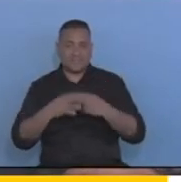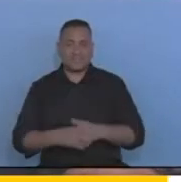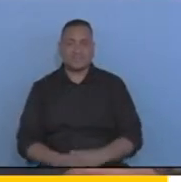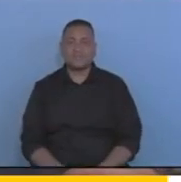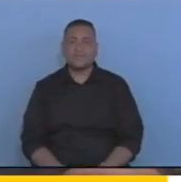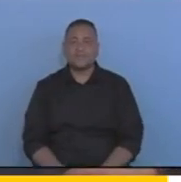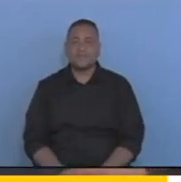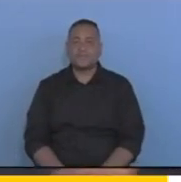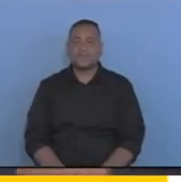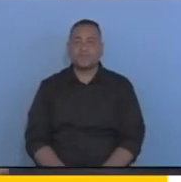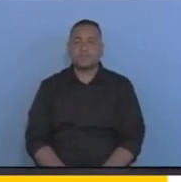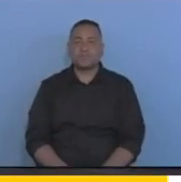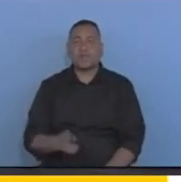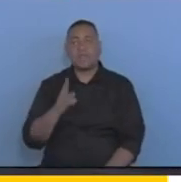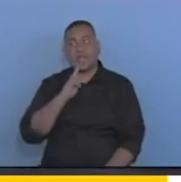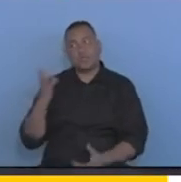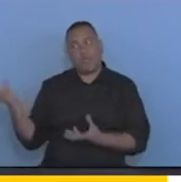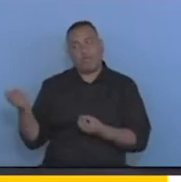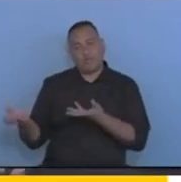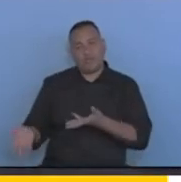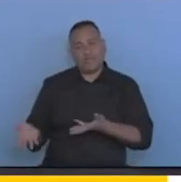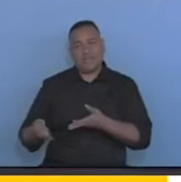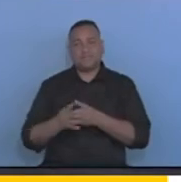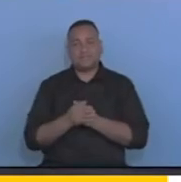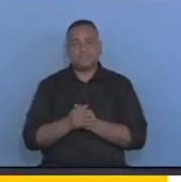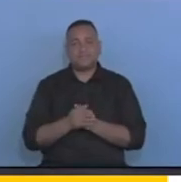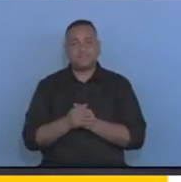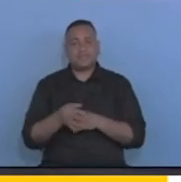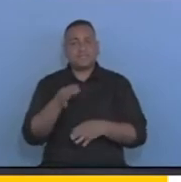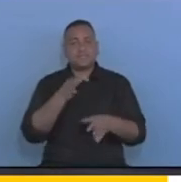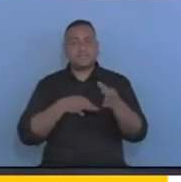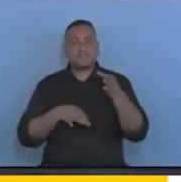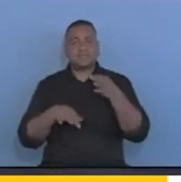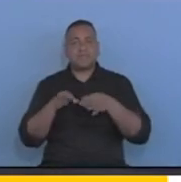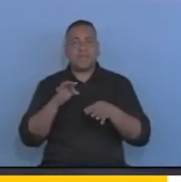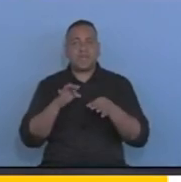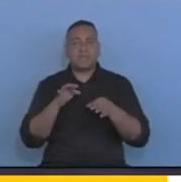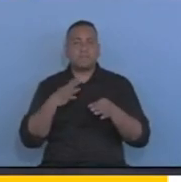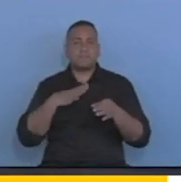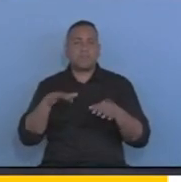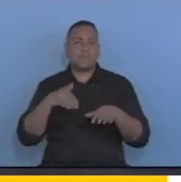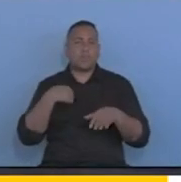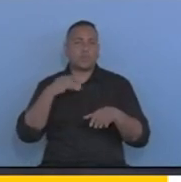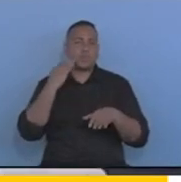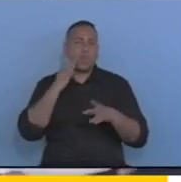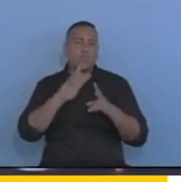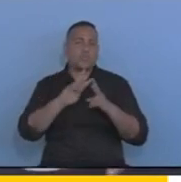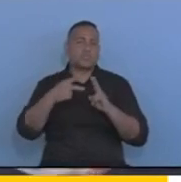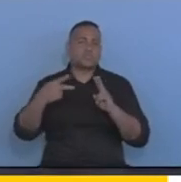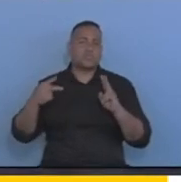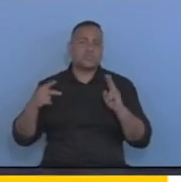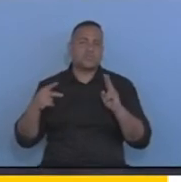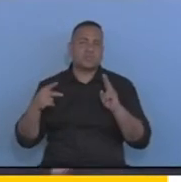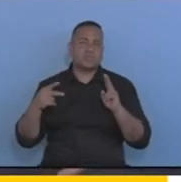is really nice having you here. But now quickly talk as to, because people would want to know what is the difference now between a carpenter and a joiner.